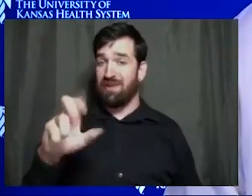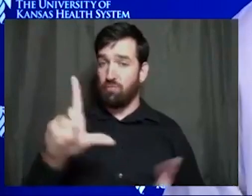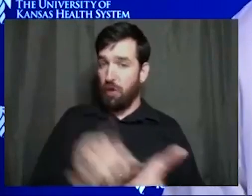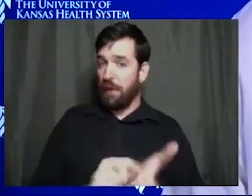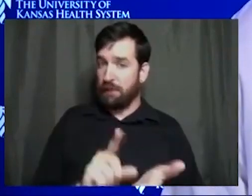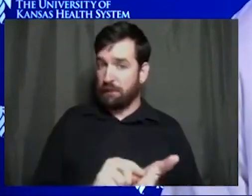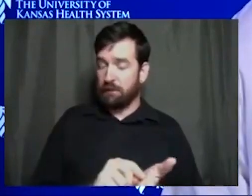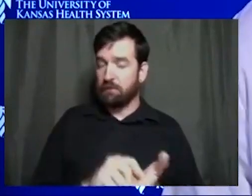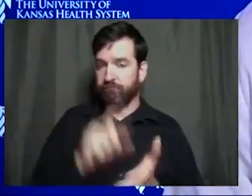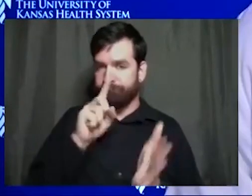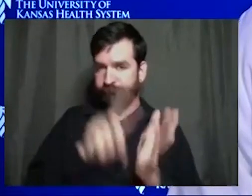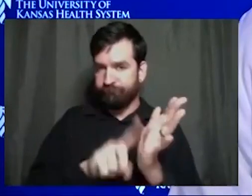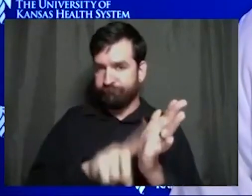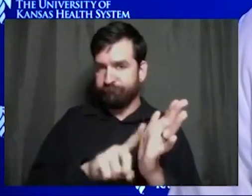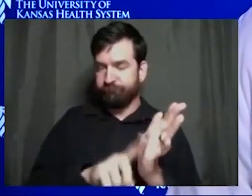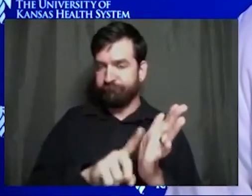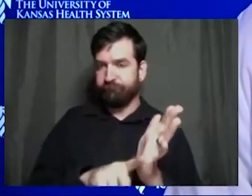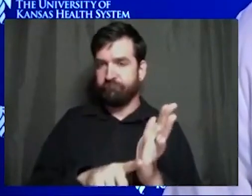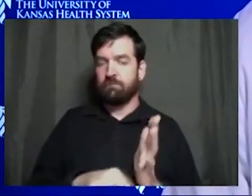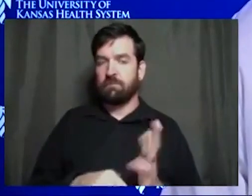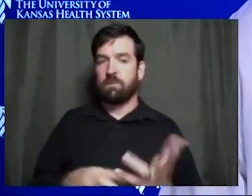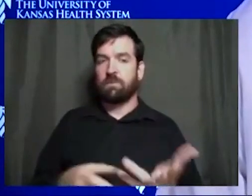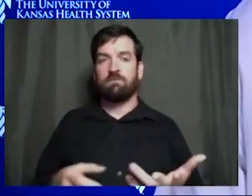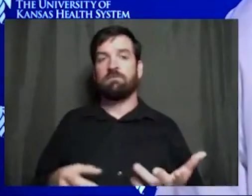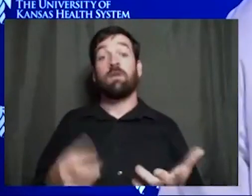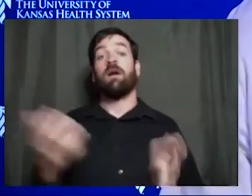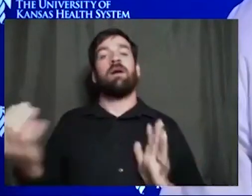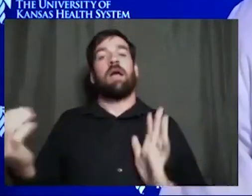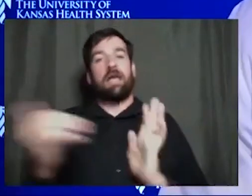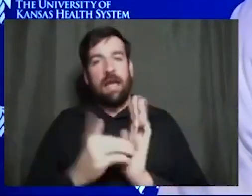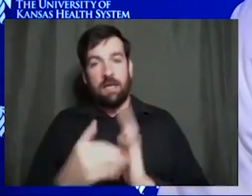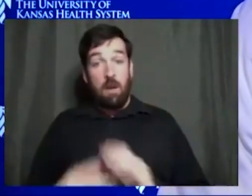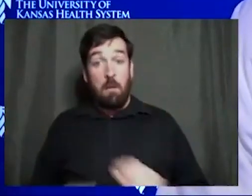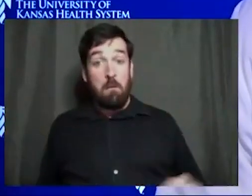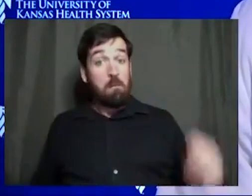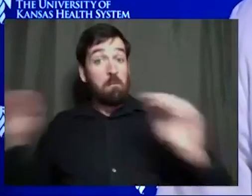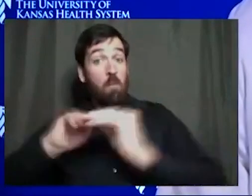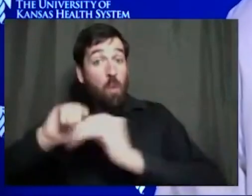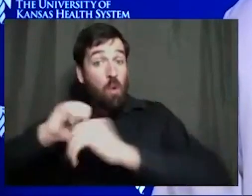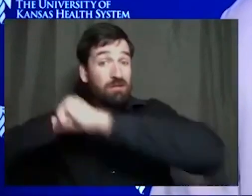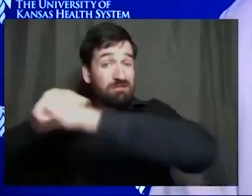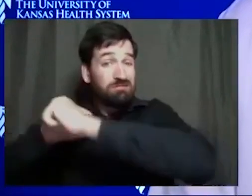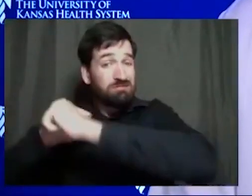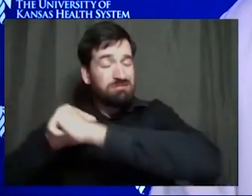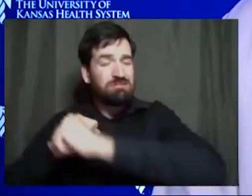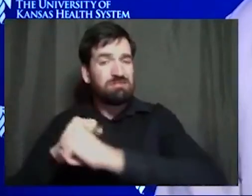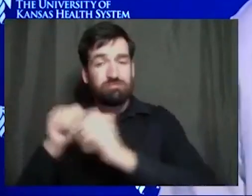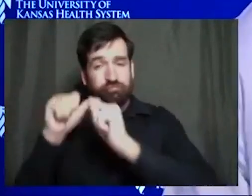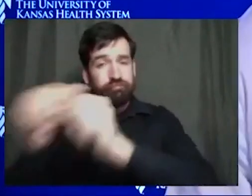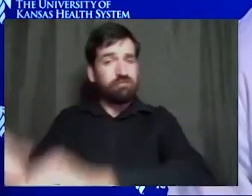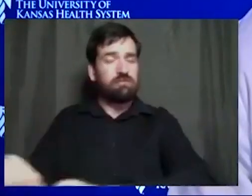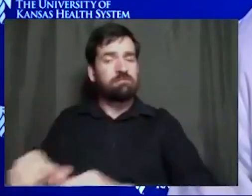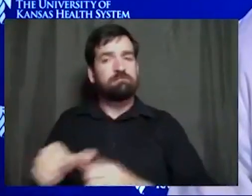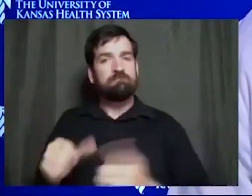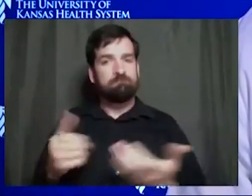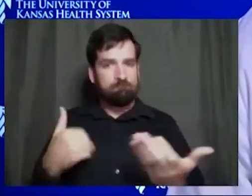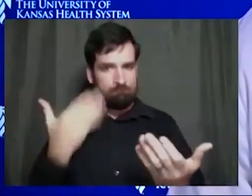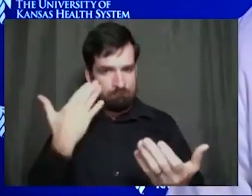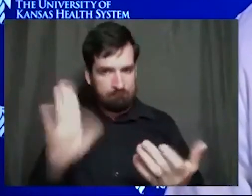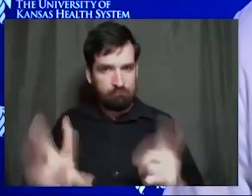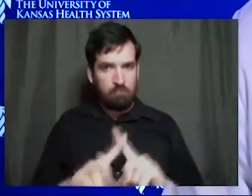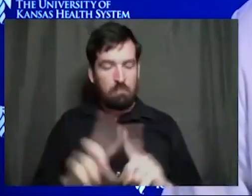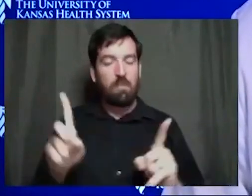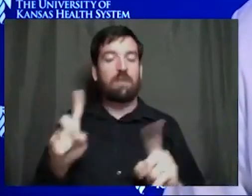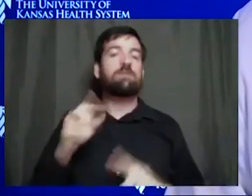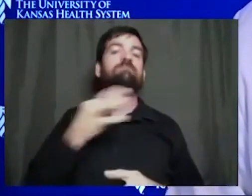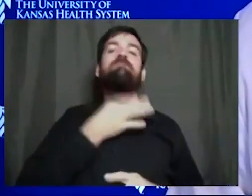and have shown. I don't know again that it's more durable. But also they are looking at and asking the question, does